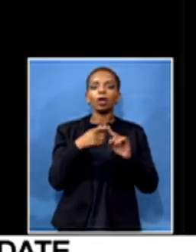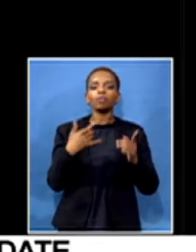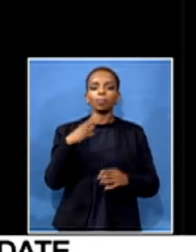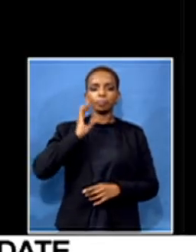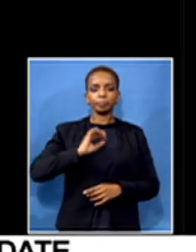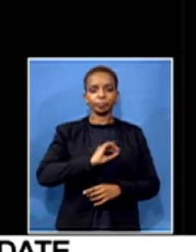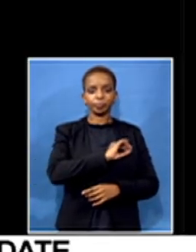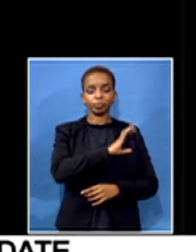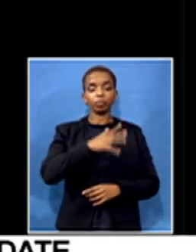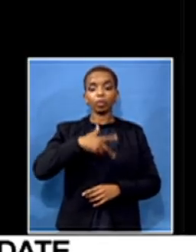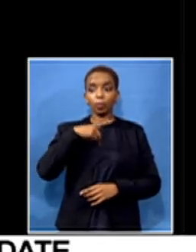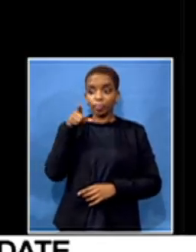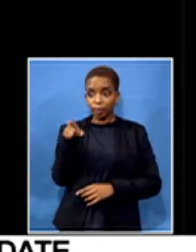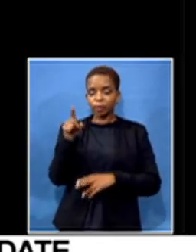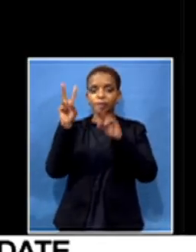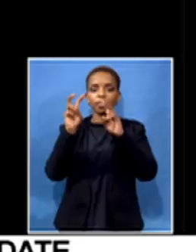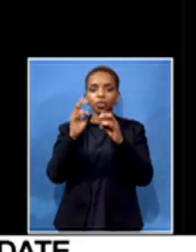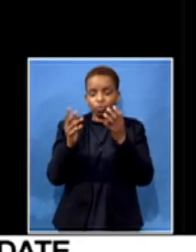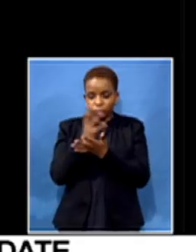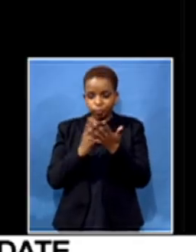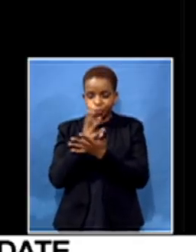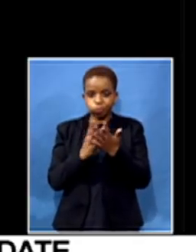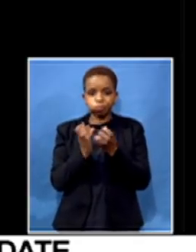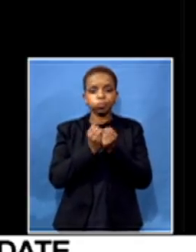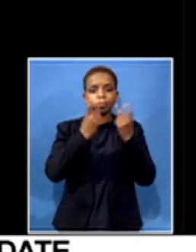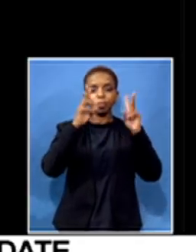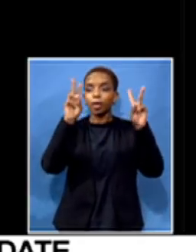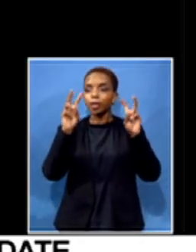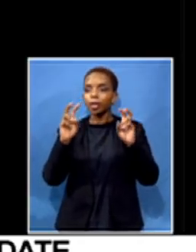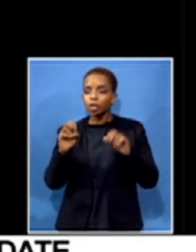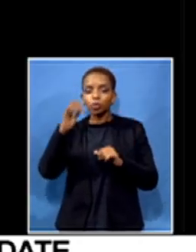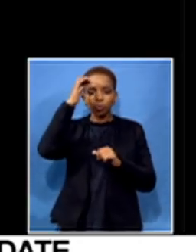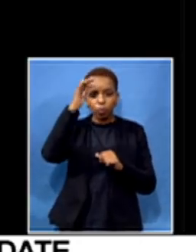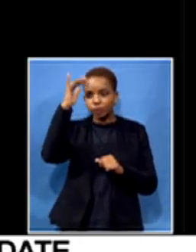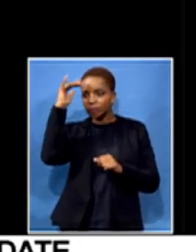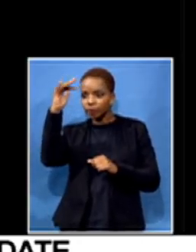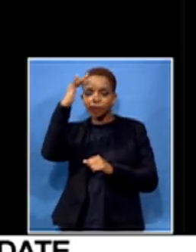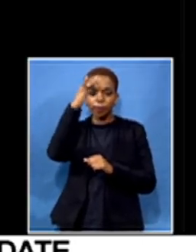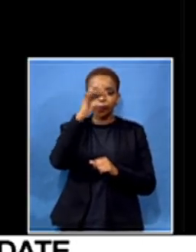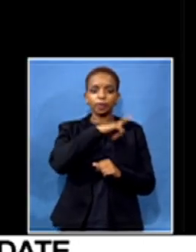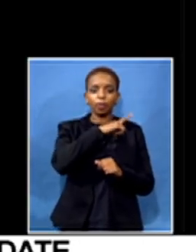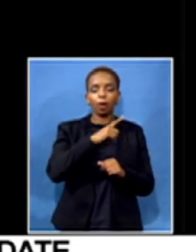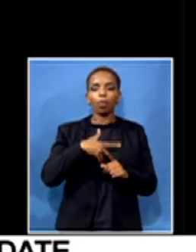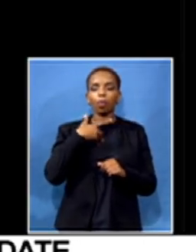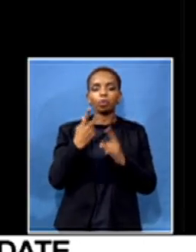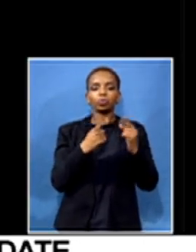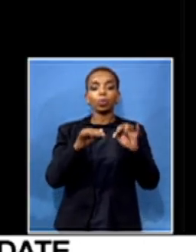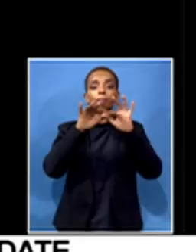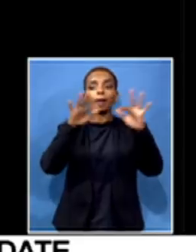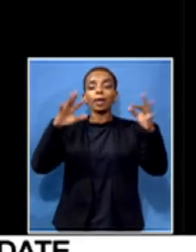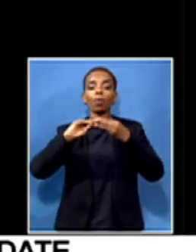this matter and considered on a number of issues, and she was going to do a public correction of issues that